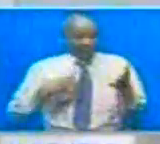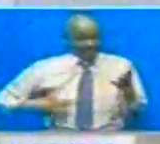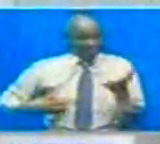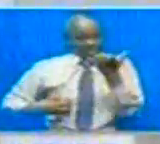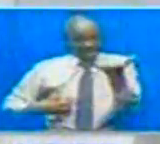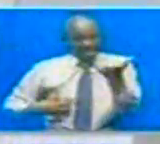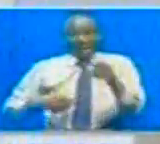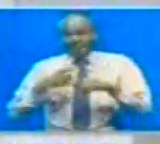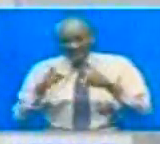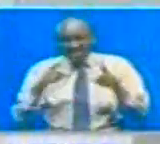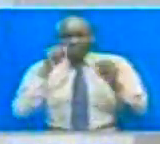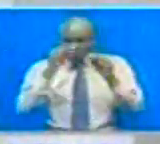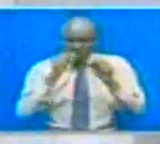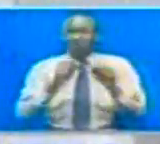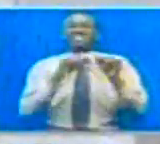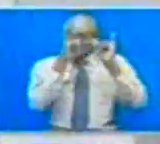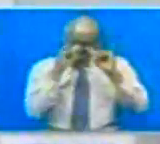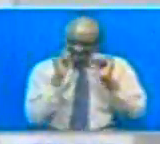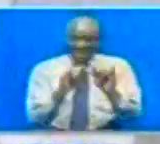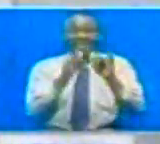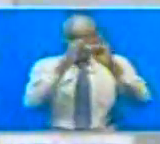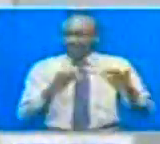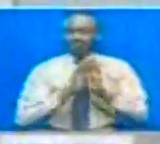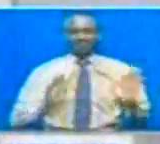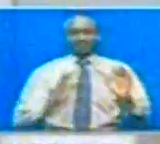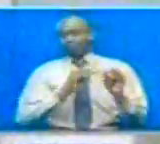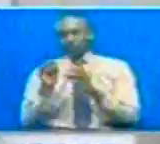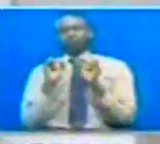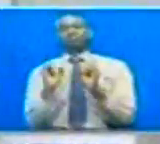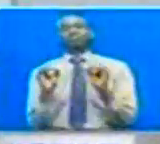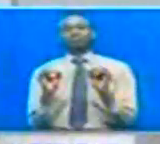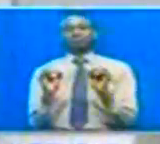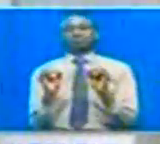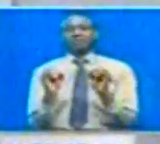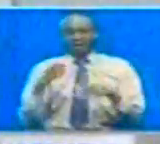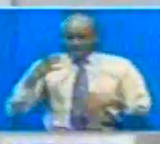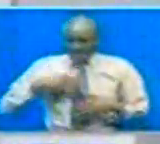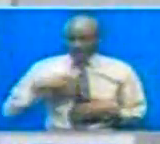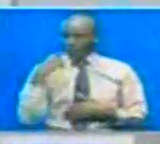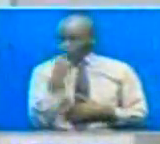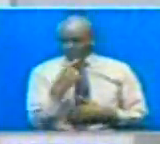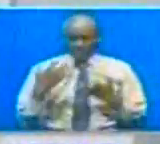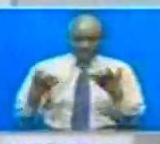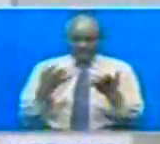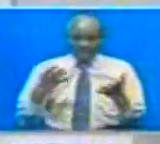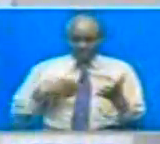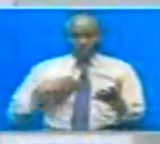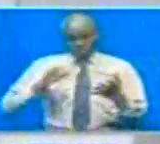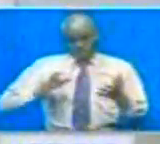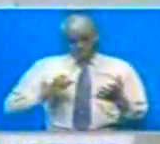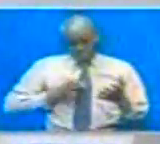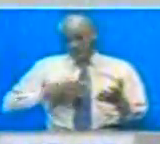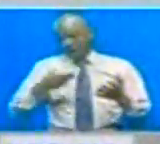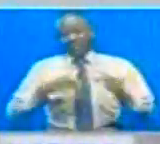will not be allowed to leave their camps. On anti-stripping measures, anyone found guilty of forcibly stripping another